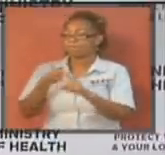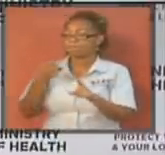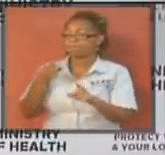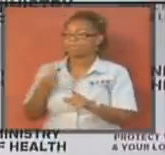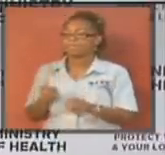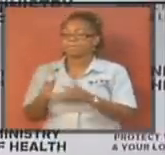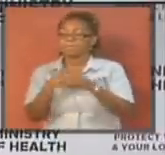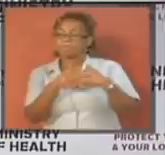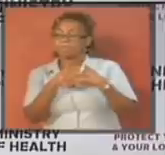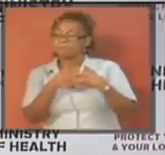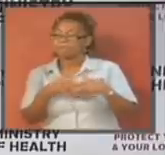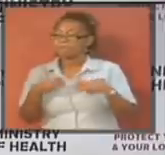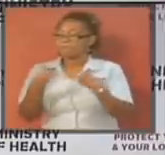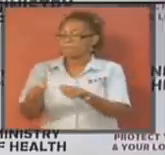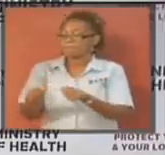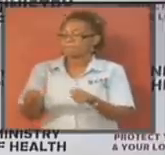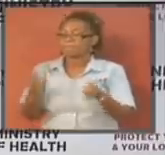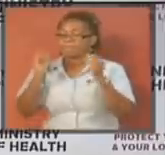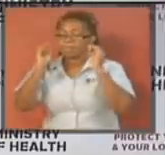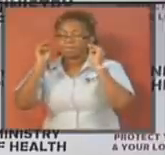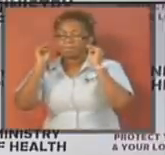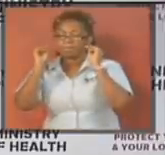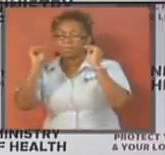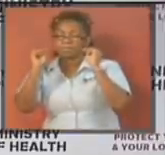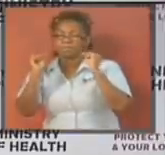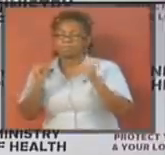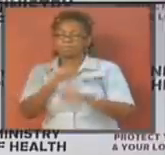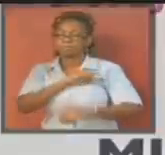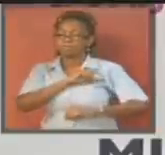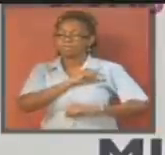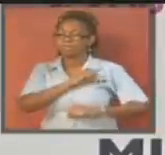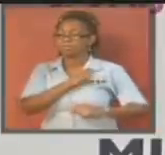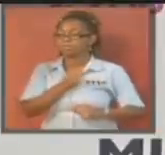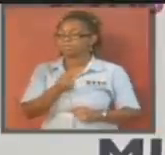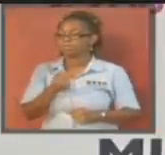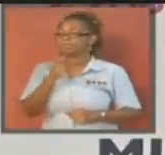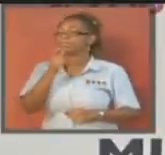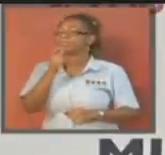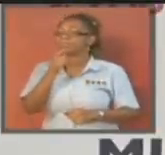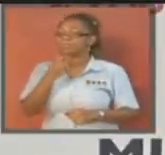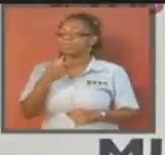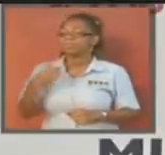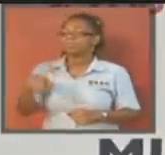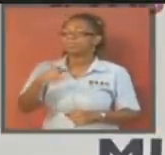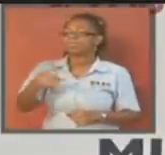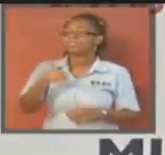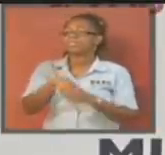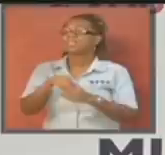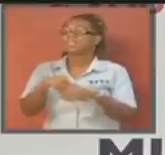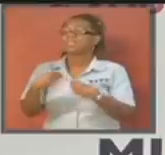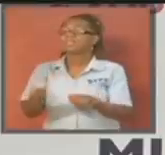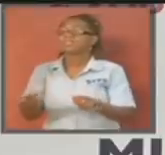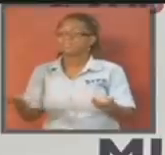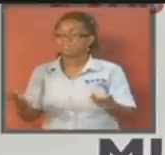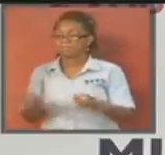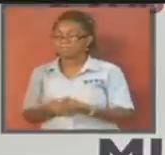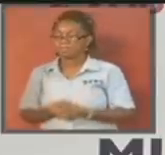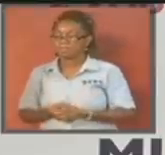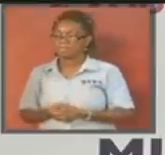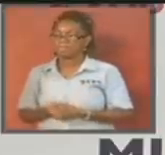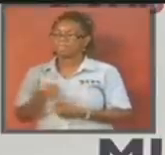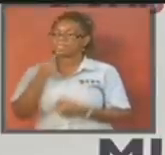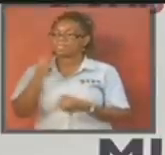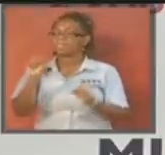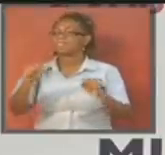Okay, yeah, so the Ministry of Health would have been made aware of the incoming shipment prior to its arrival into Trinidad and